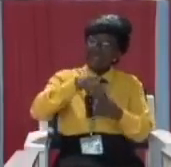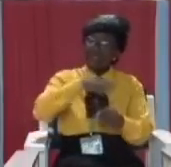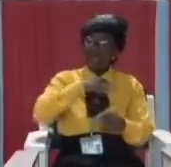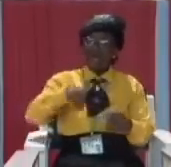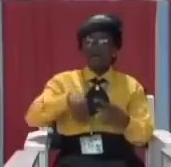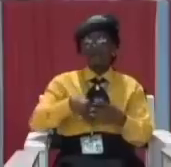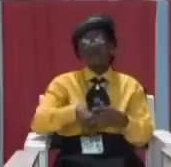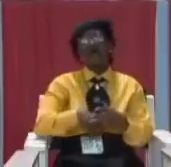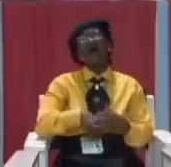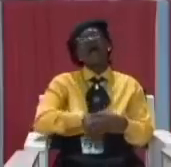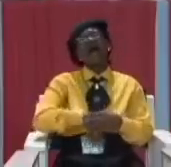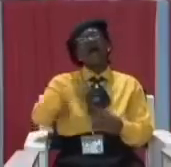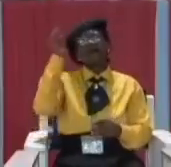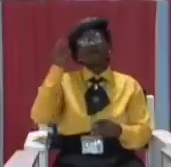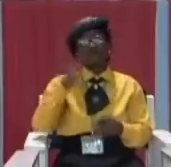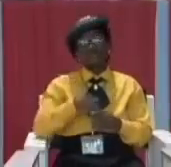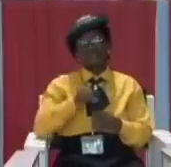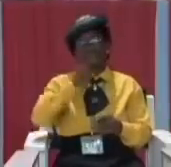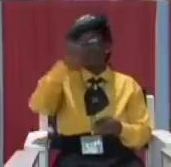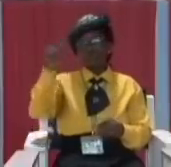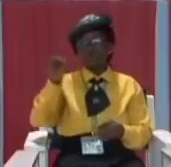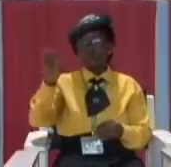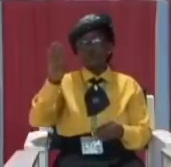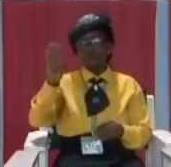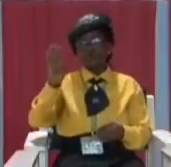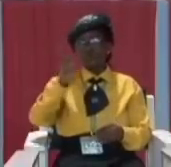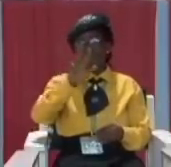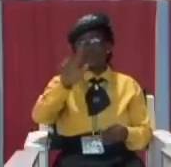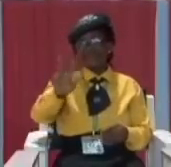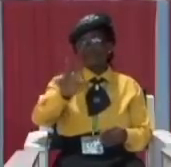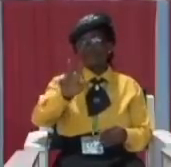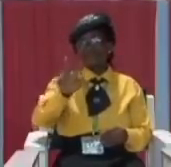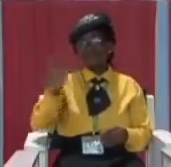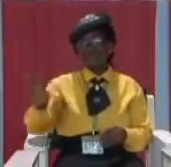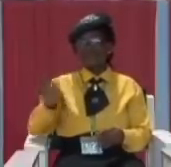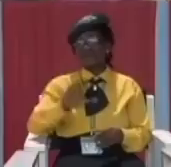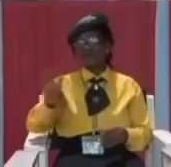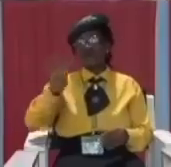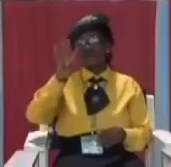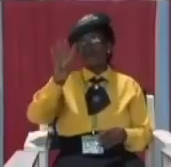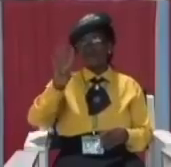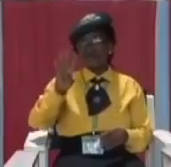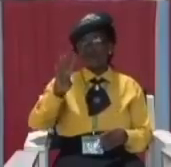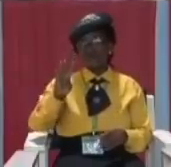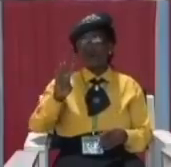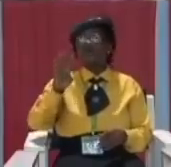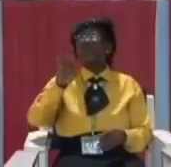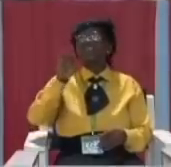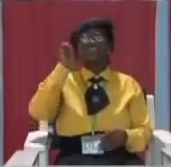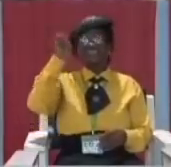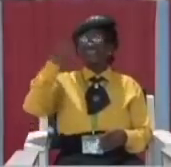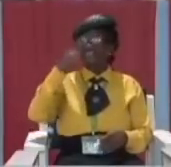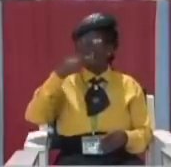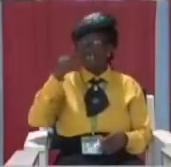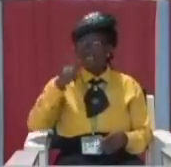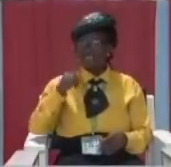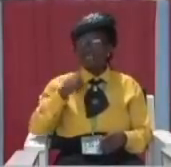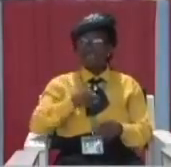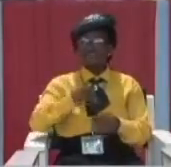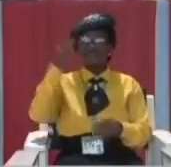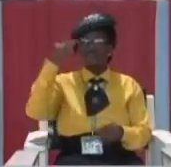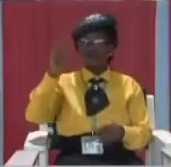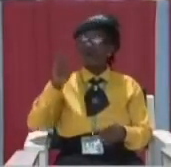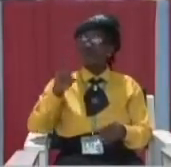In Job 33 verse 4, Job 33 verse 4, Job said, the Spirit of God has made me.